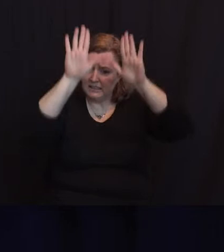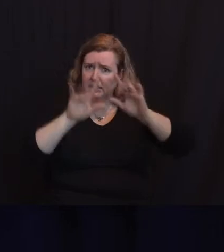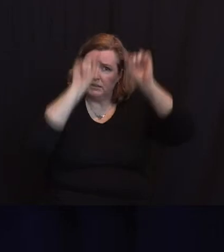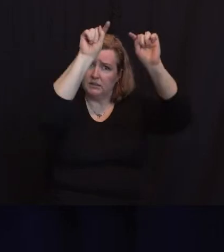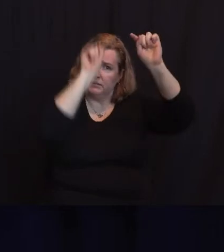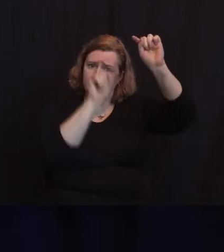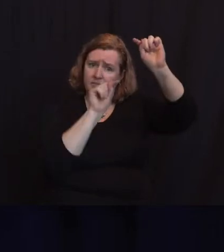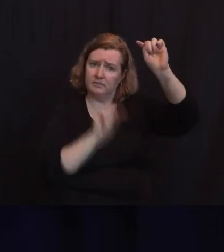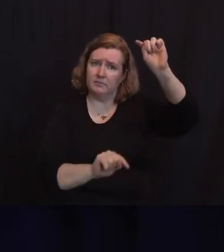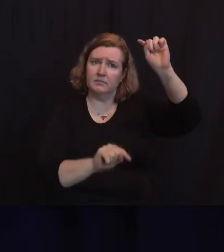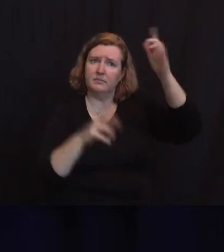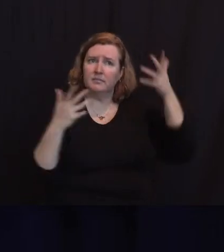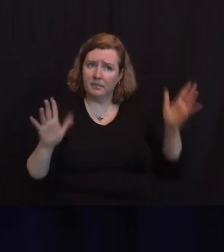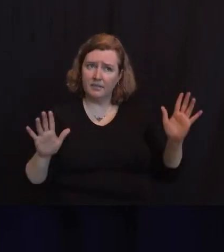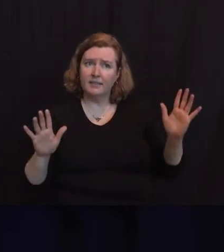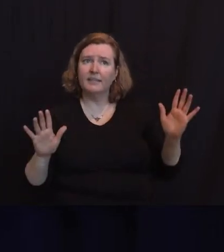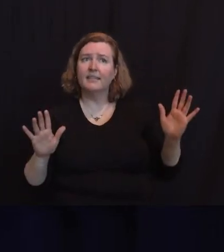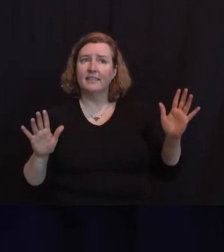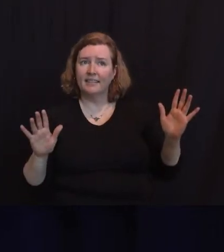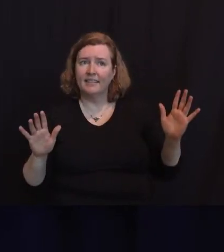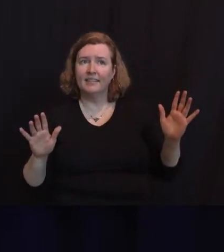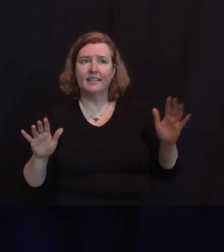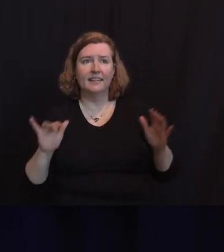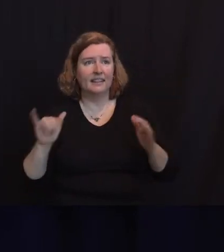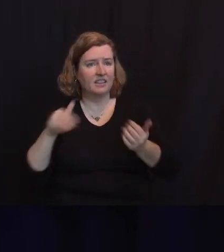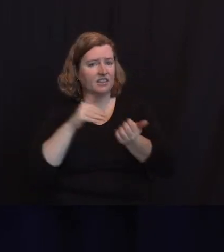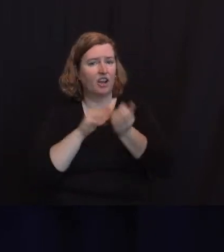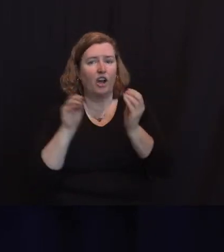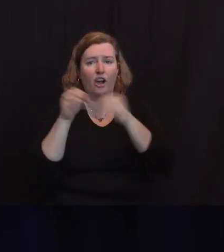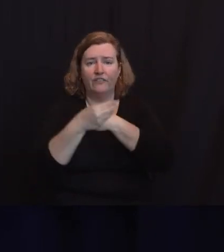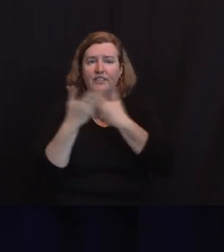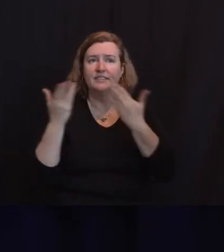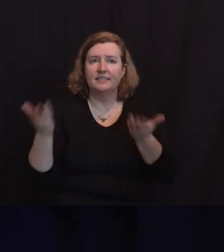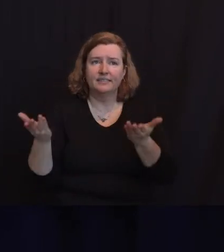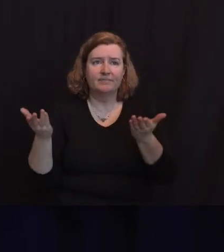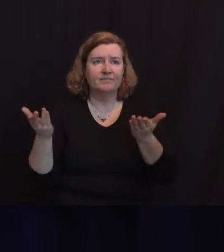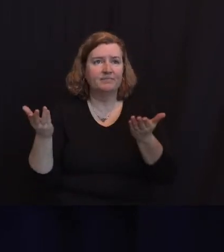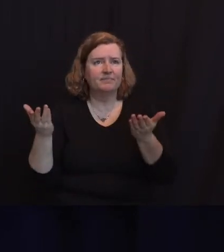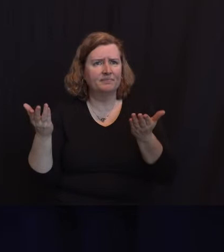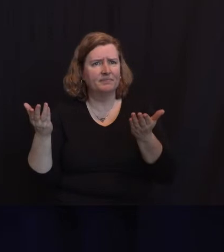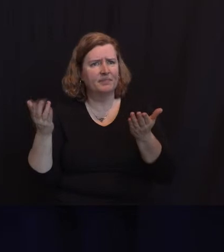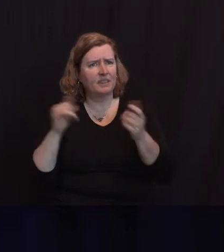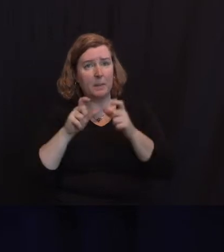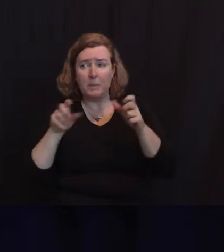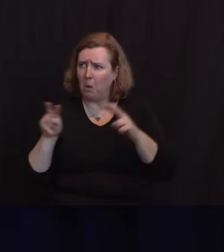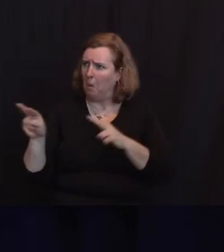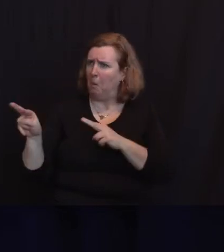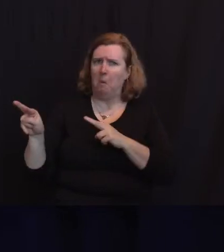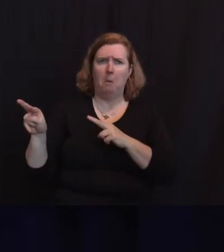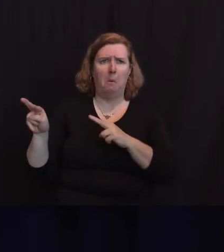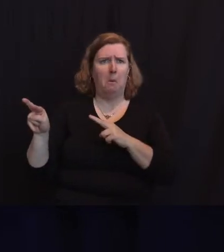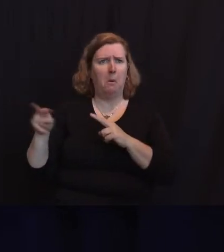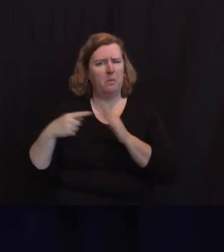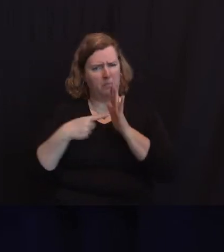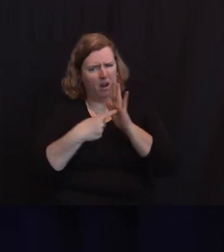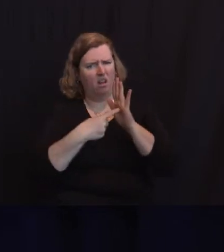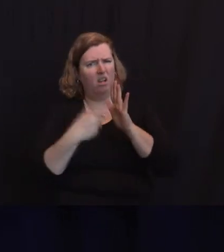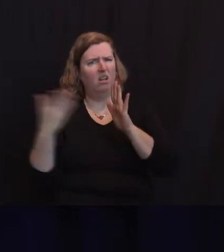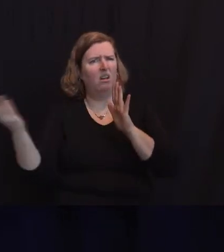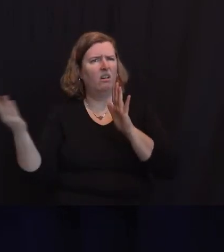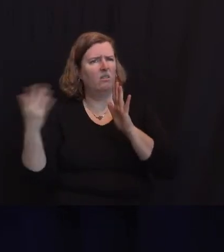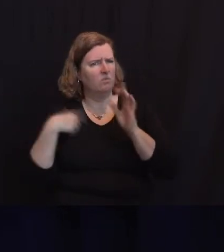And that will bring people in, and there'll be role models for other members of the community. But we